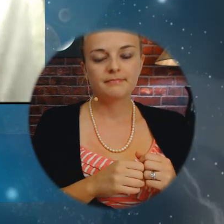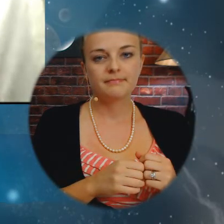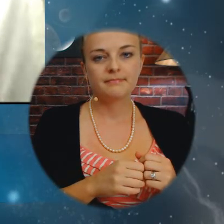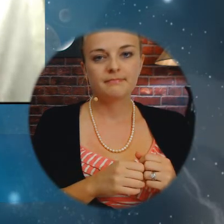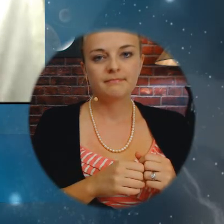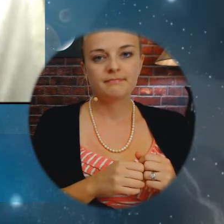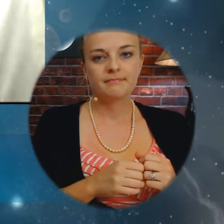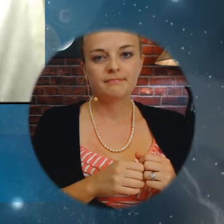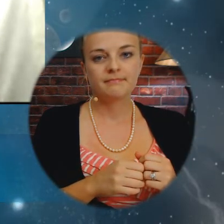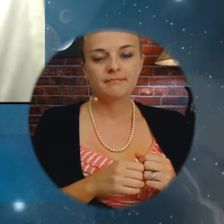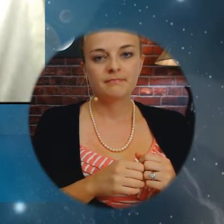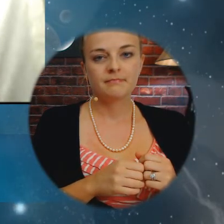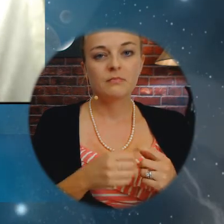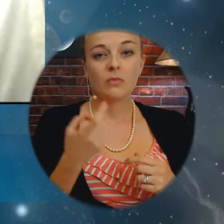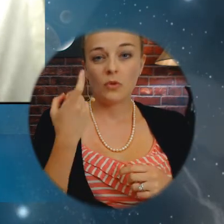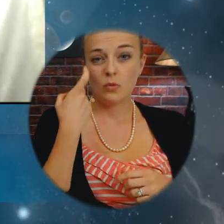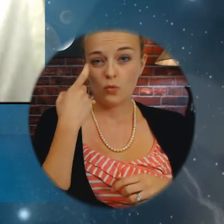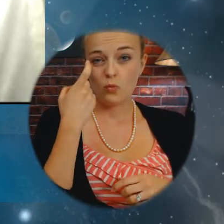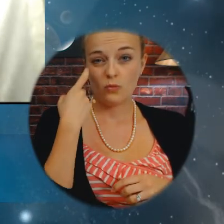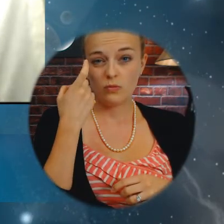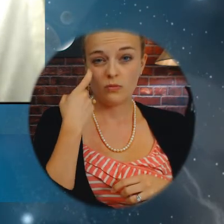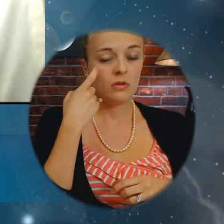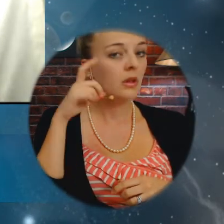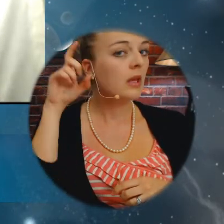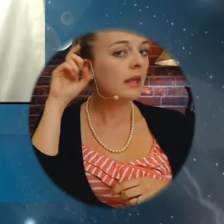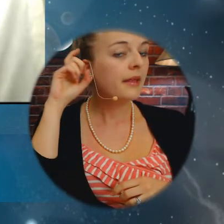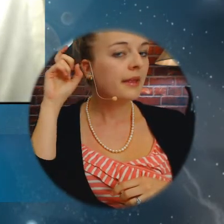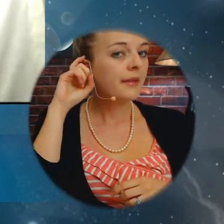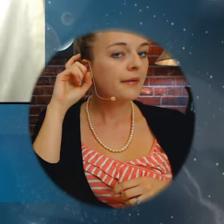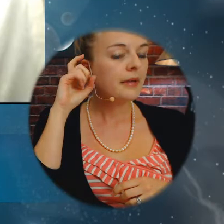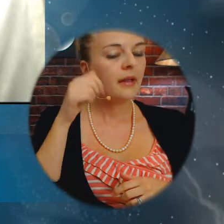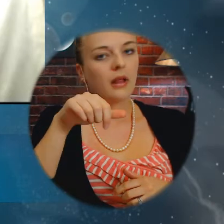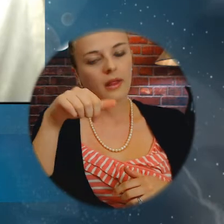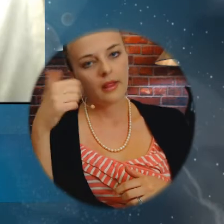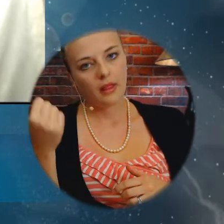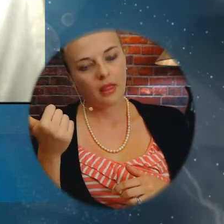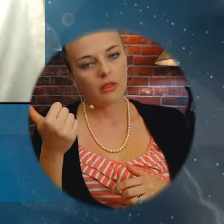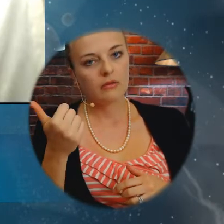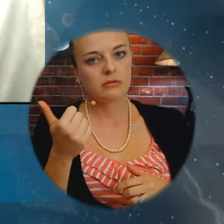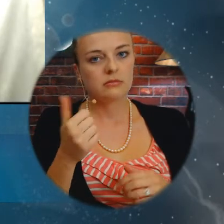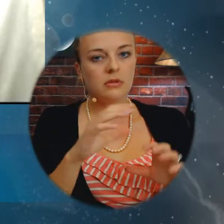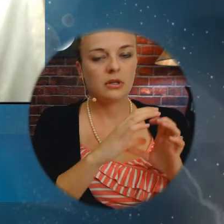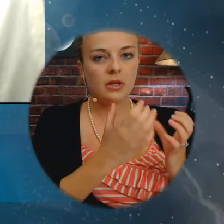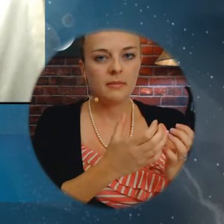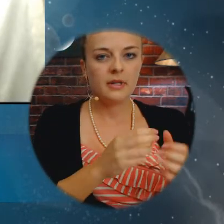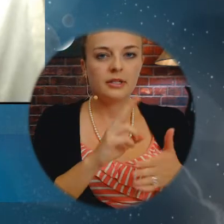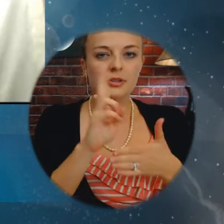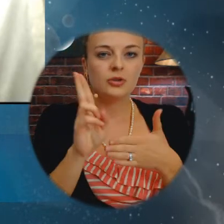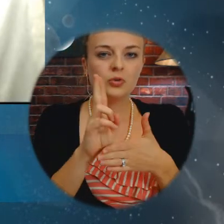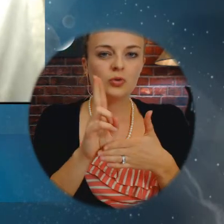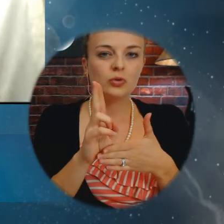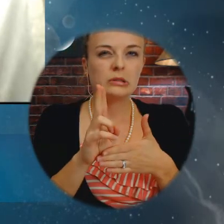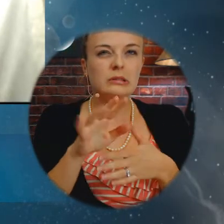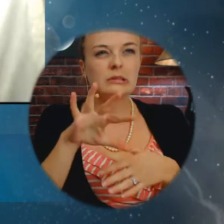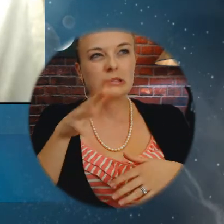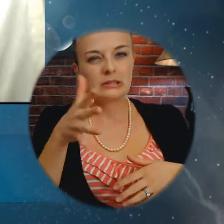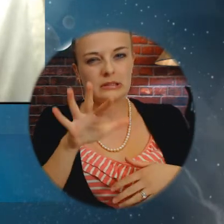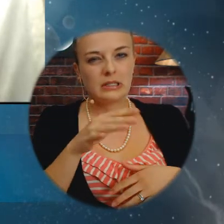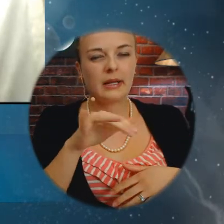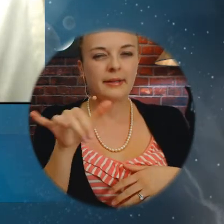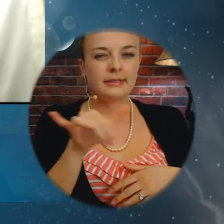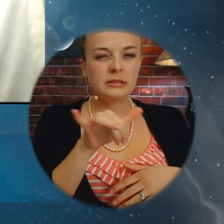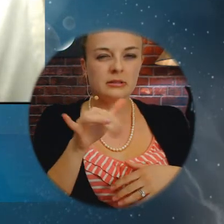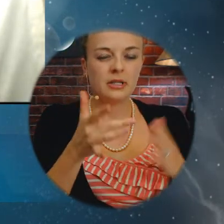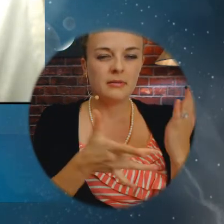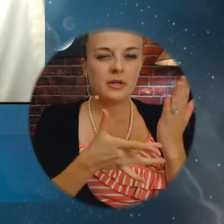we just had a hearing aid manufacturer that introduced a technology that was similar, but that was just this year.